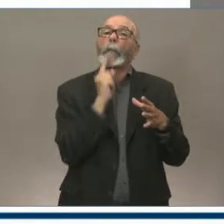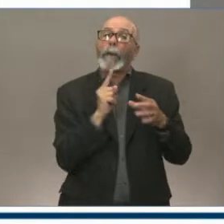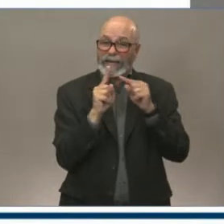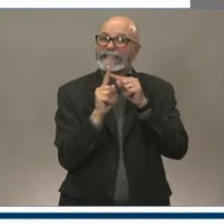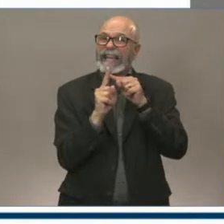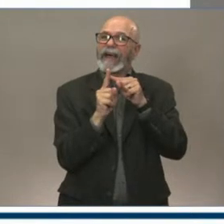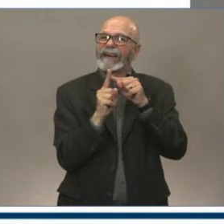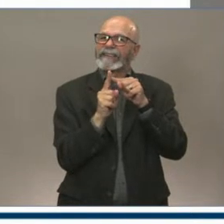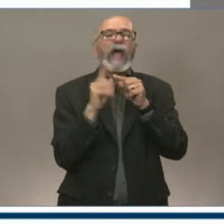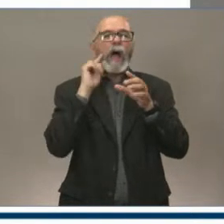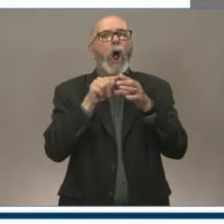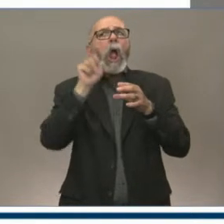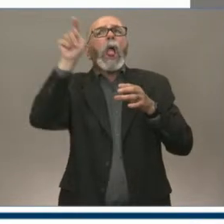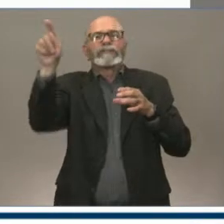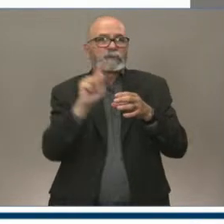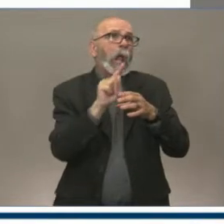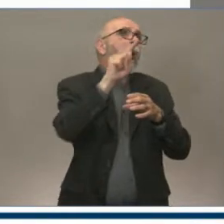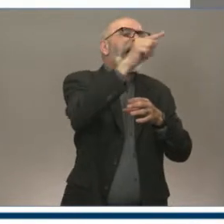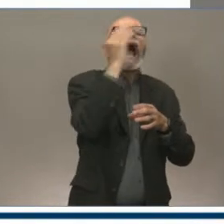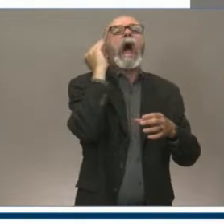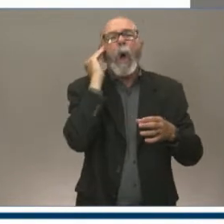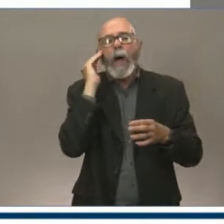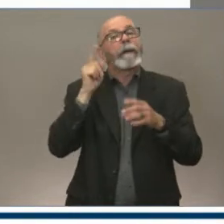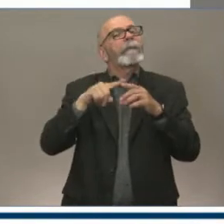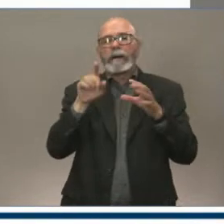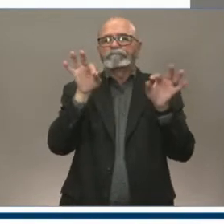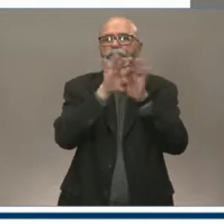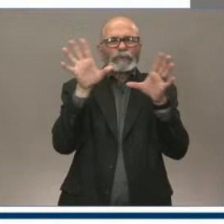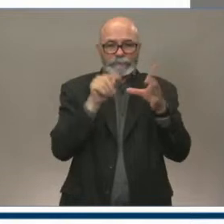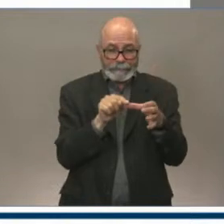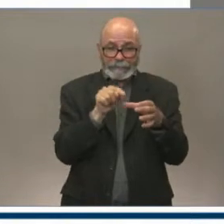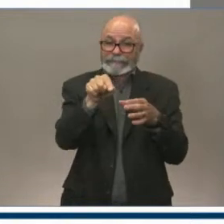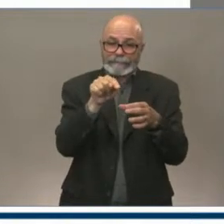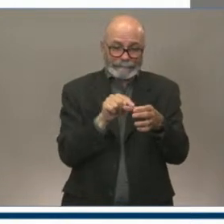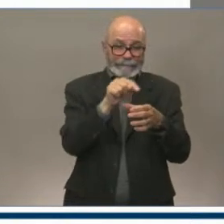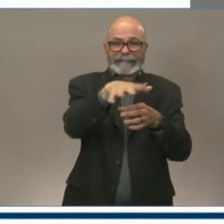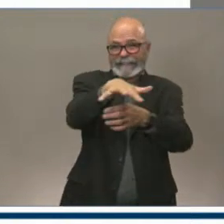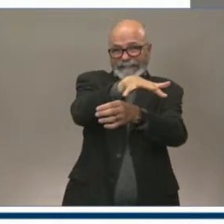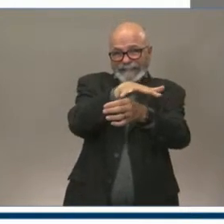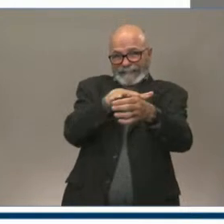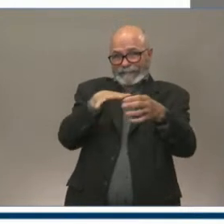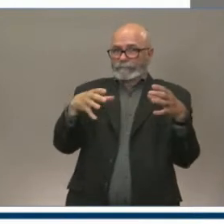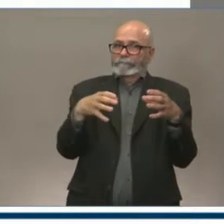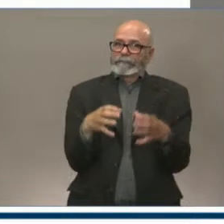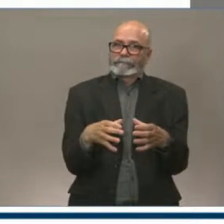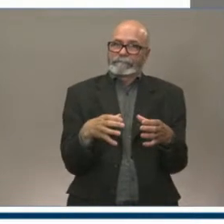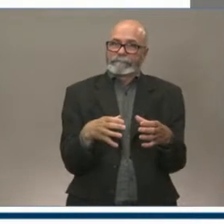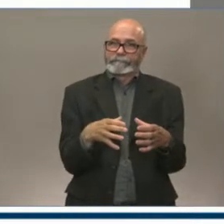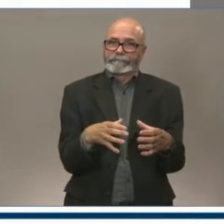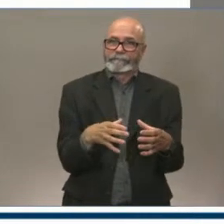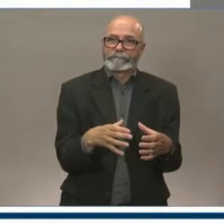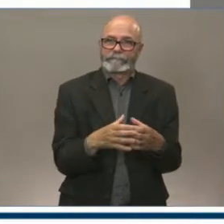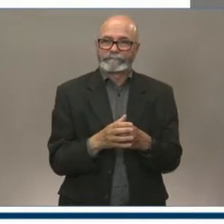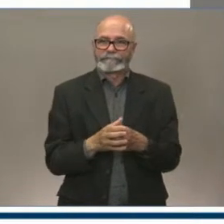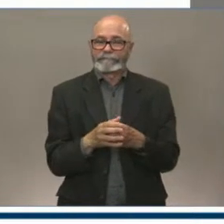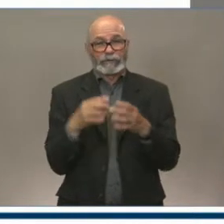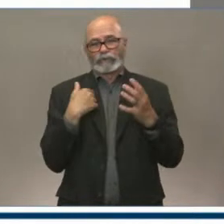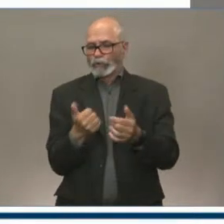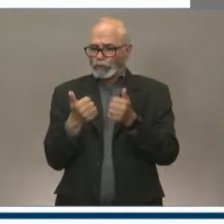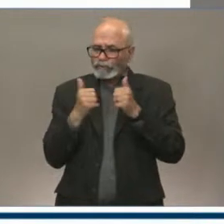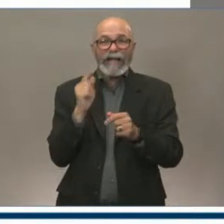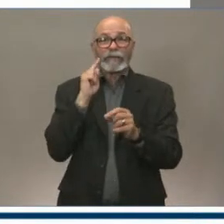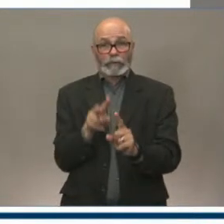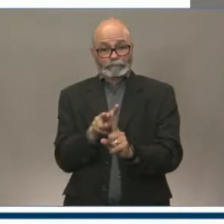closest place to home, you can access these important healthcare services. So try to book as close to your home as